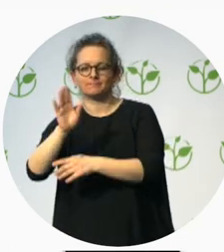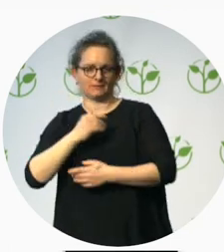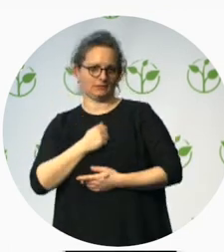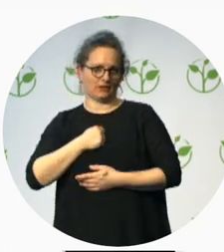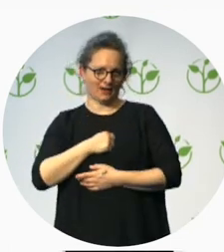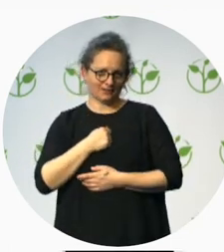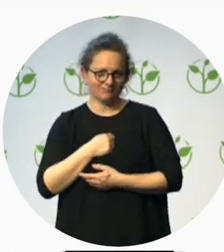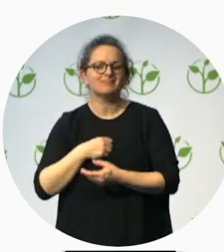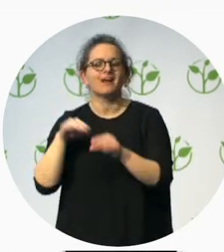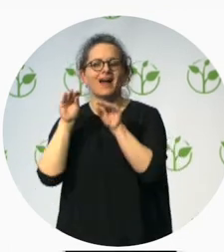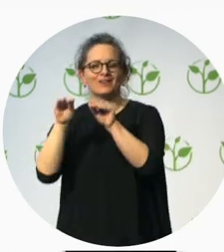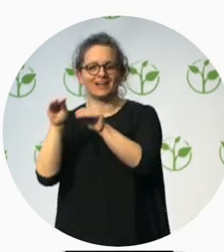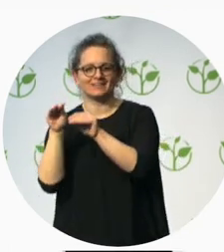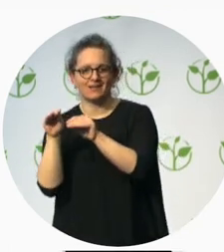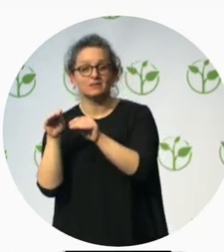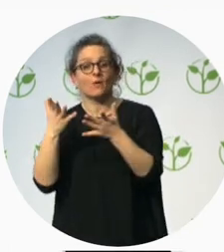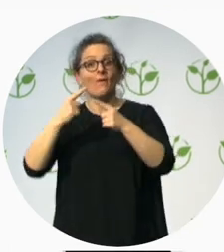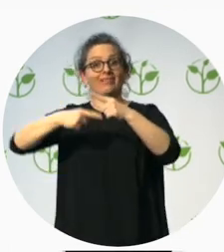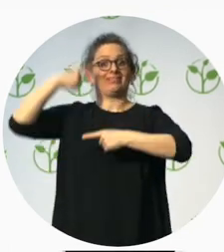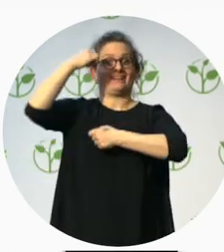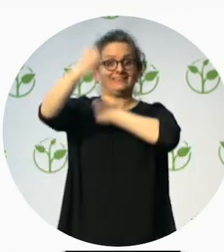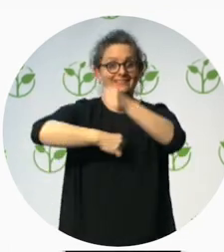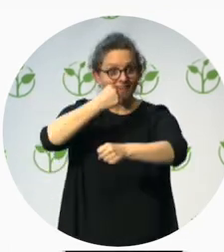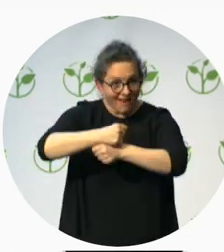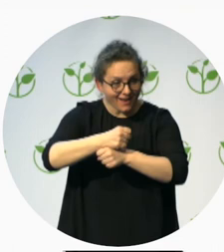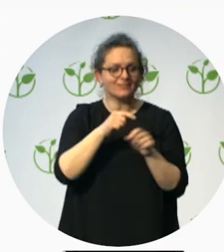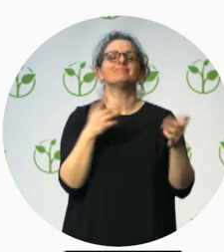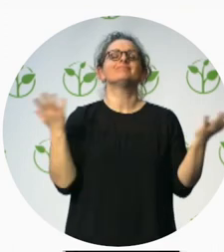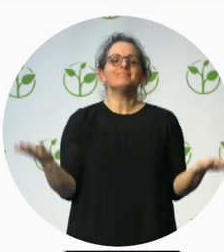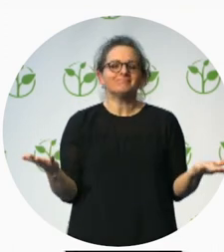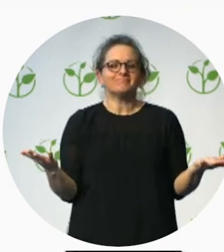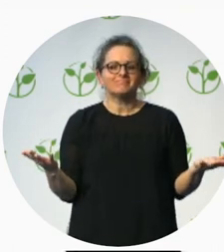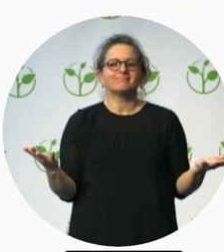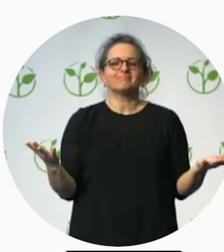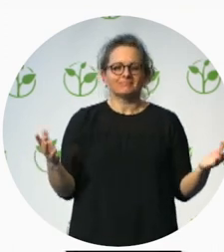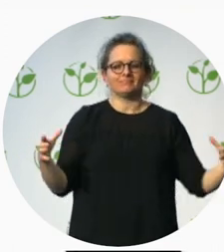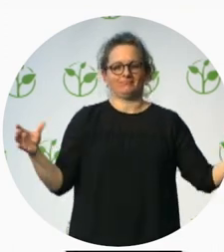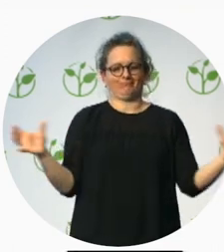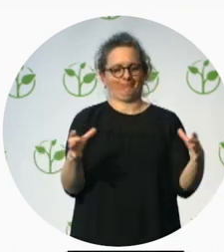in 2019, and for our conference in 2020.